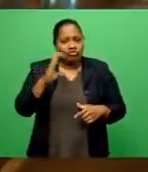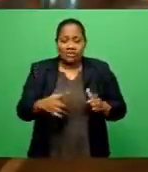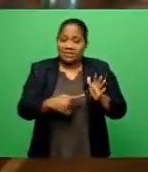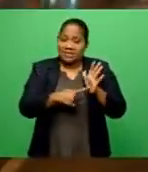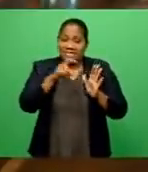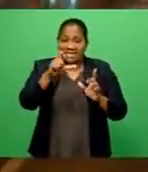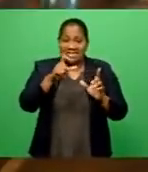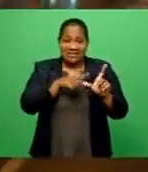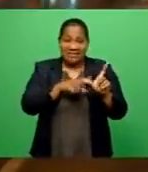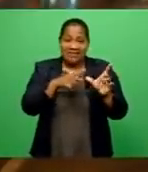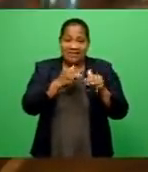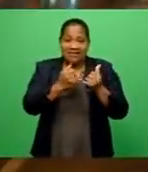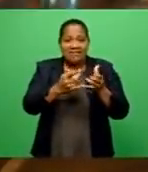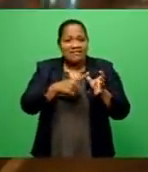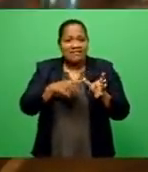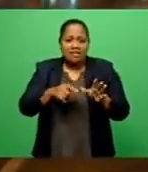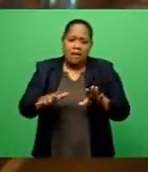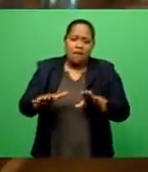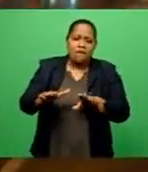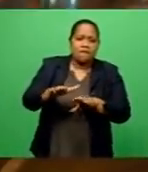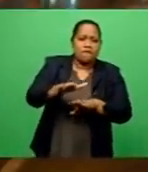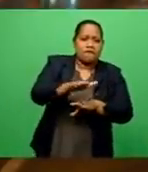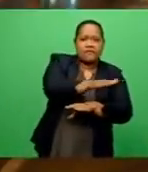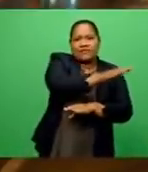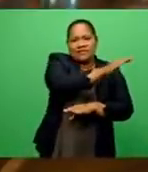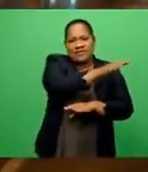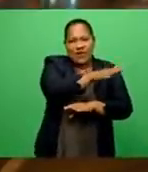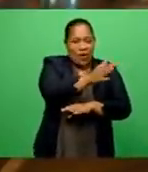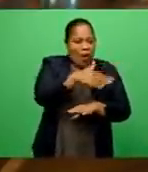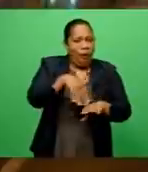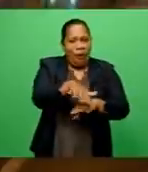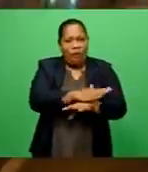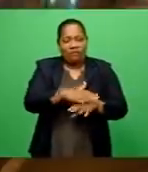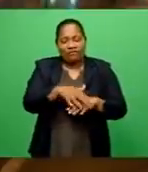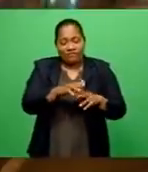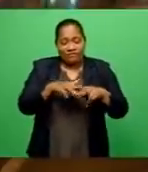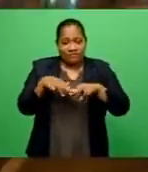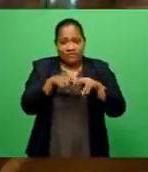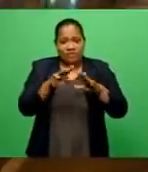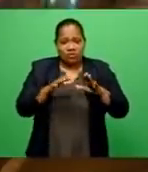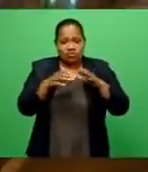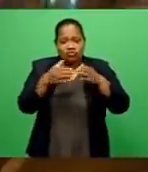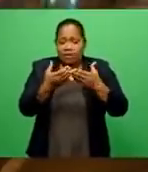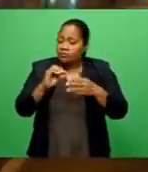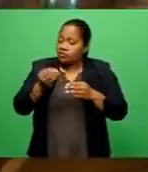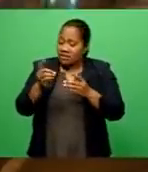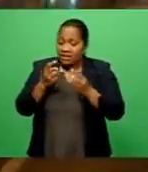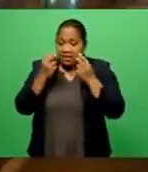Yasa passes over the Fiji group. From the directive issued by the National Disaster Management Office,